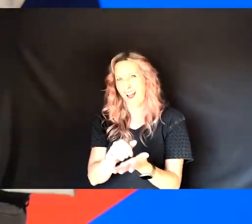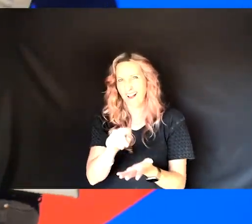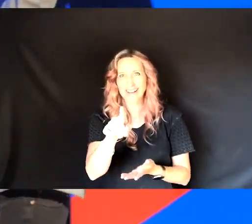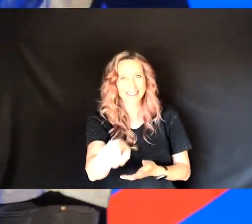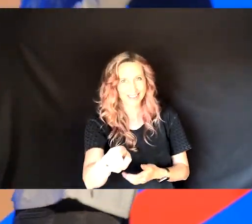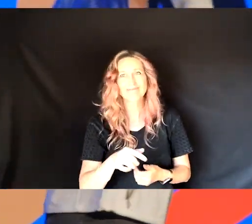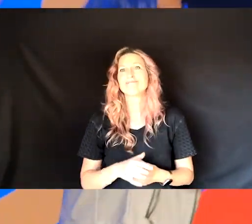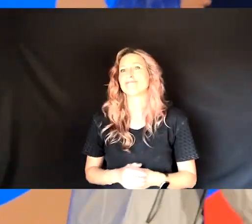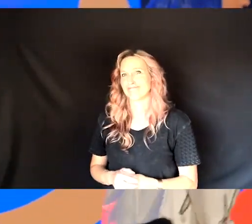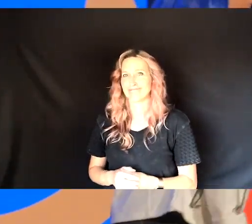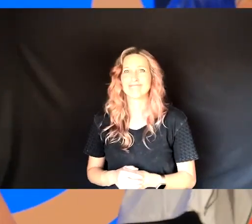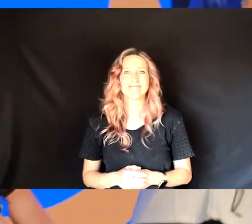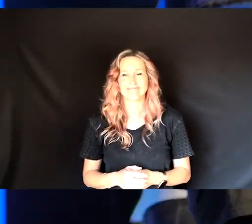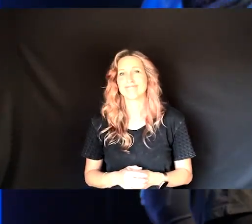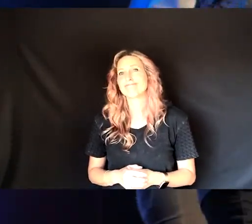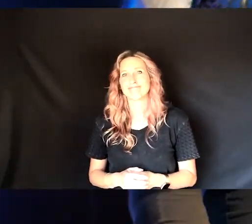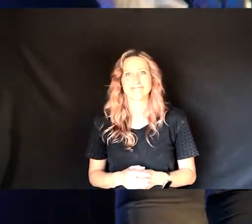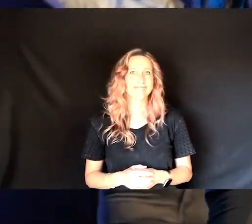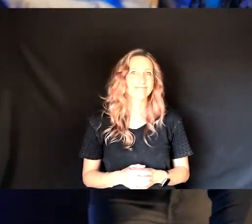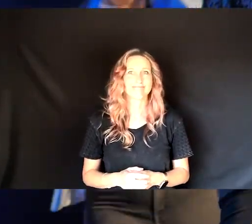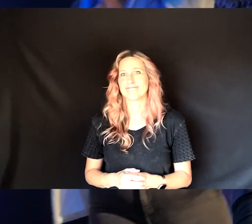it.